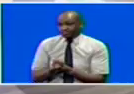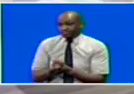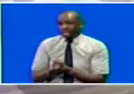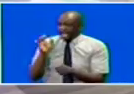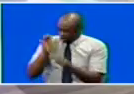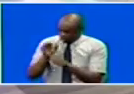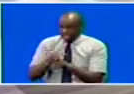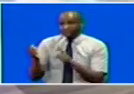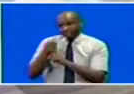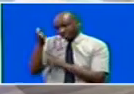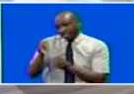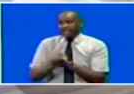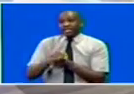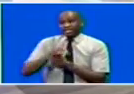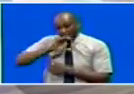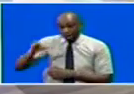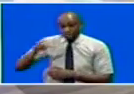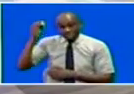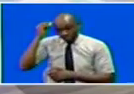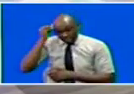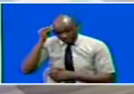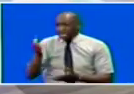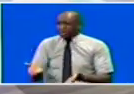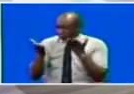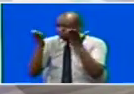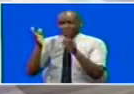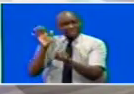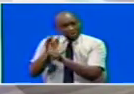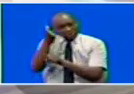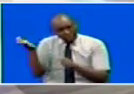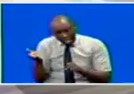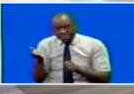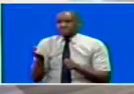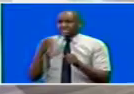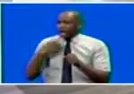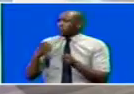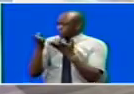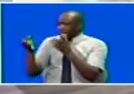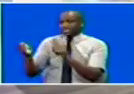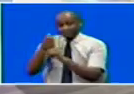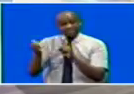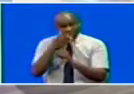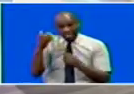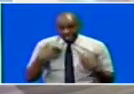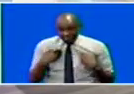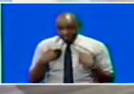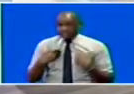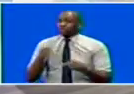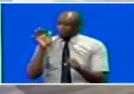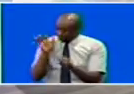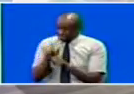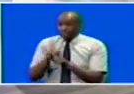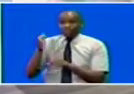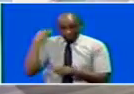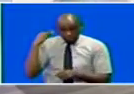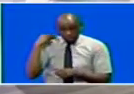Nyeri has done a lot with regards to education. A lot of improvement is being seen. A lot of results being reflected, so that we know that most of the results that we used to